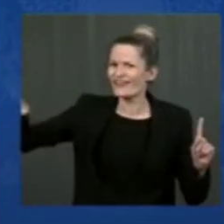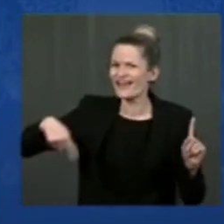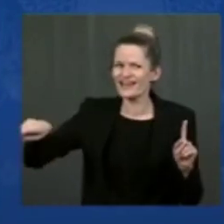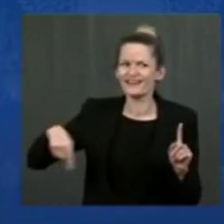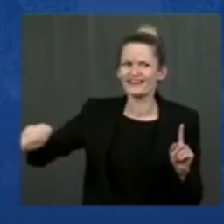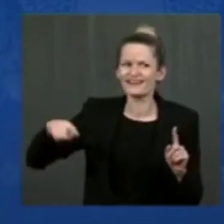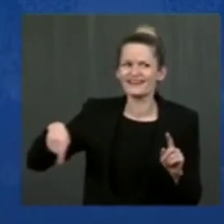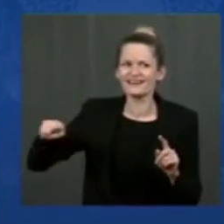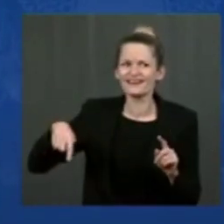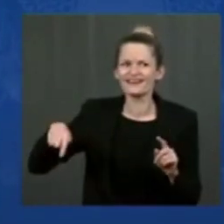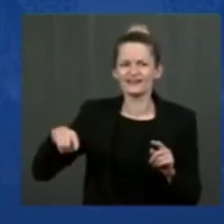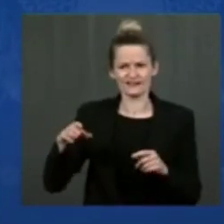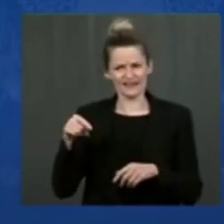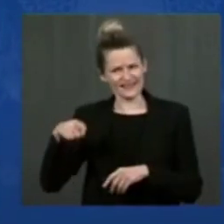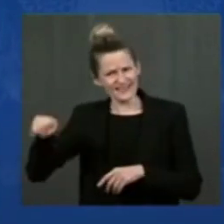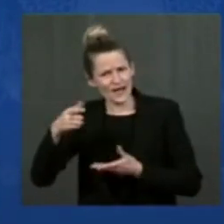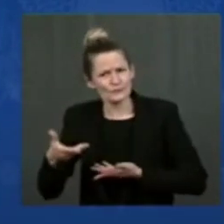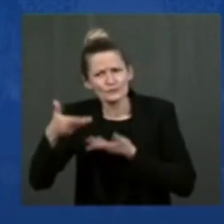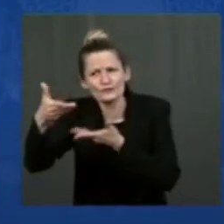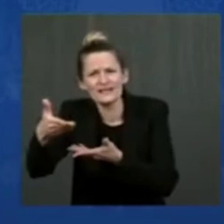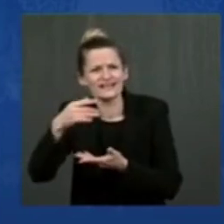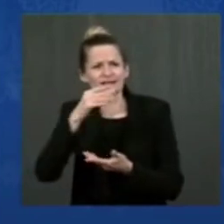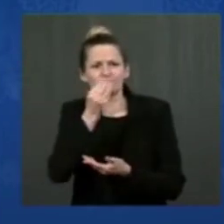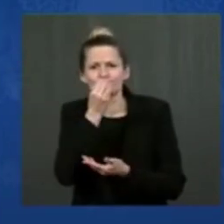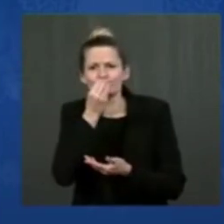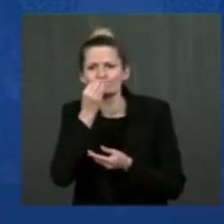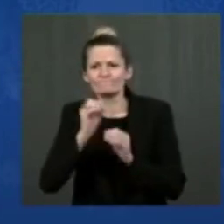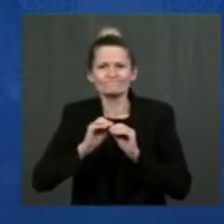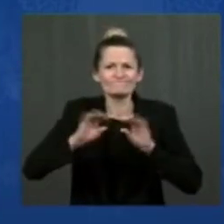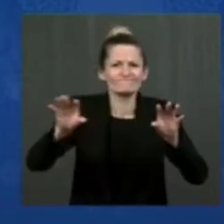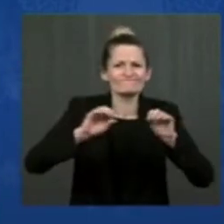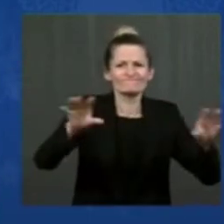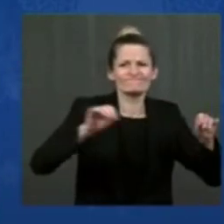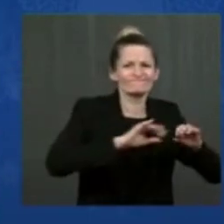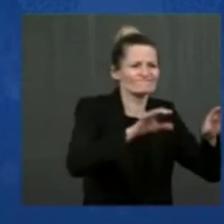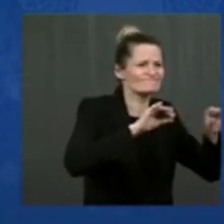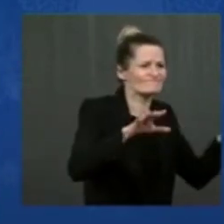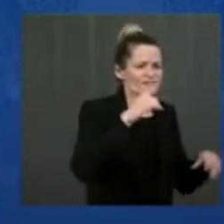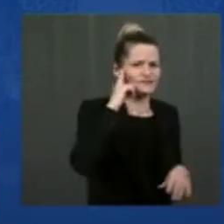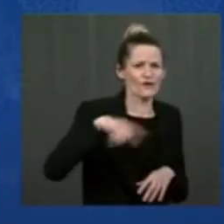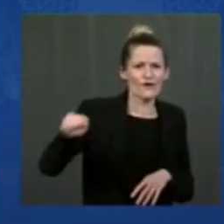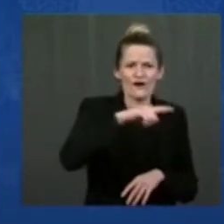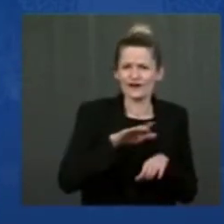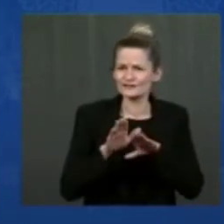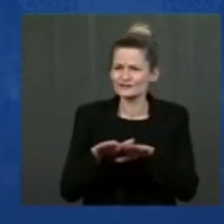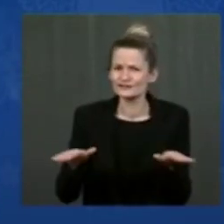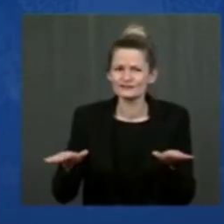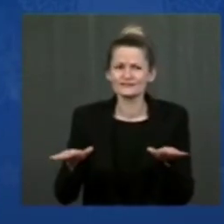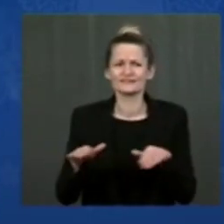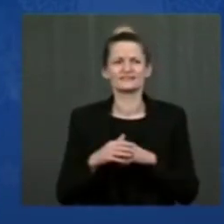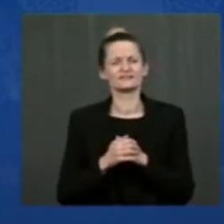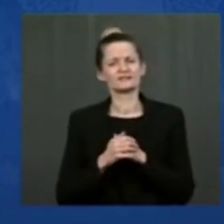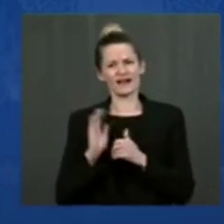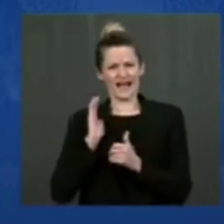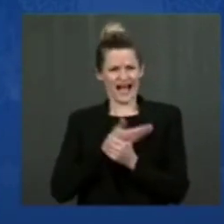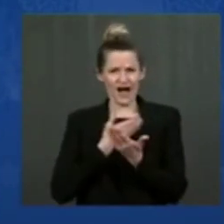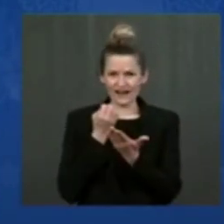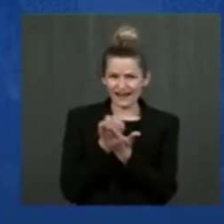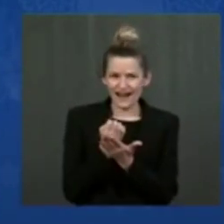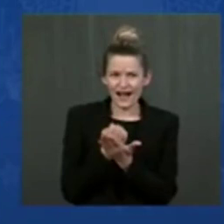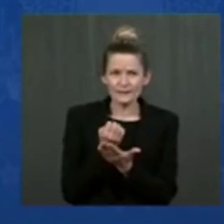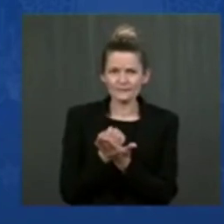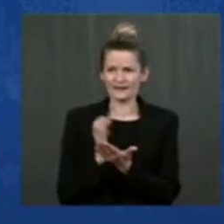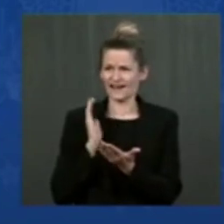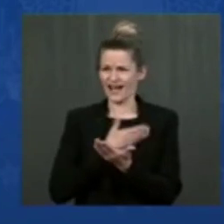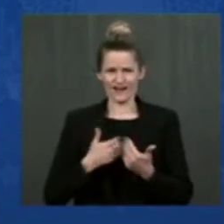pandemic. It's never been more clear. Our economy, our community, our very own lives depends on working people. And that's something that is